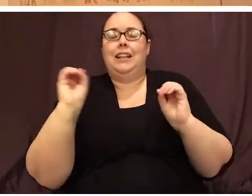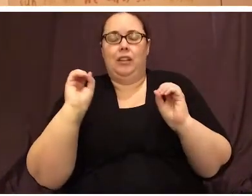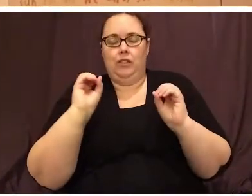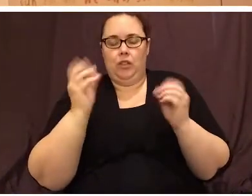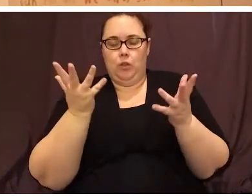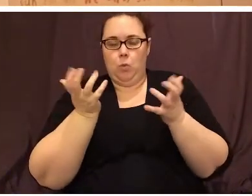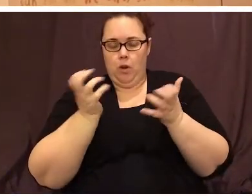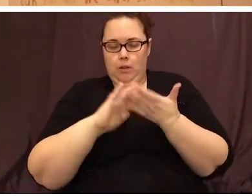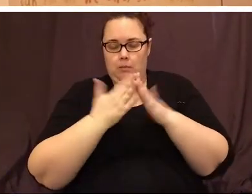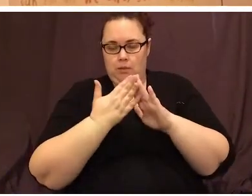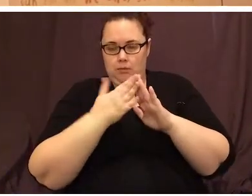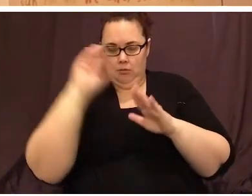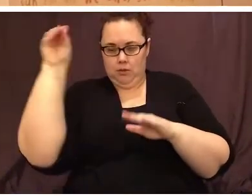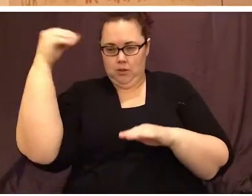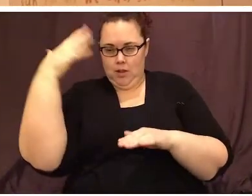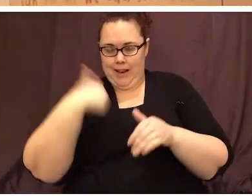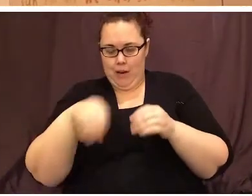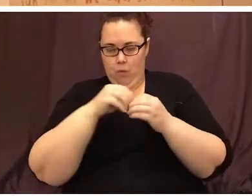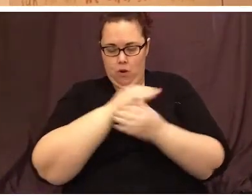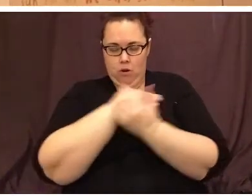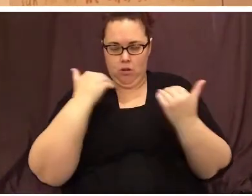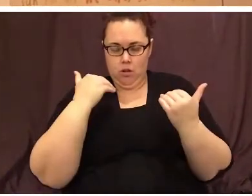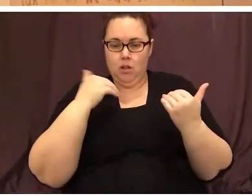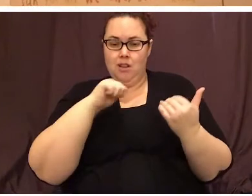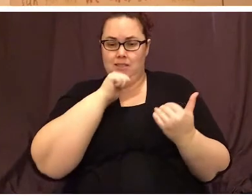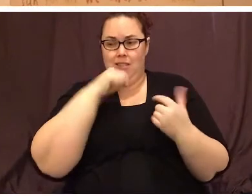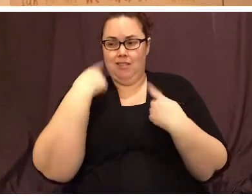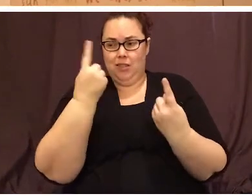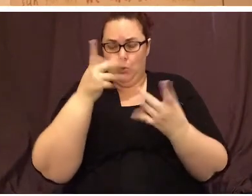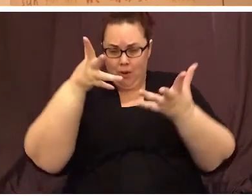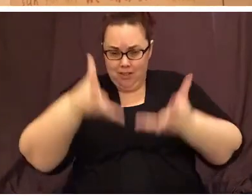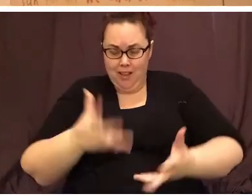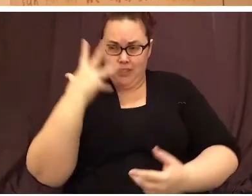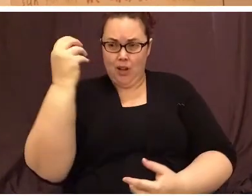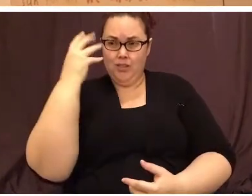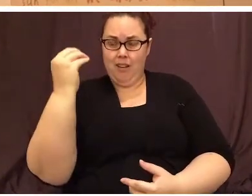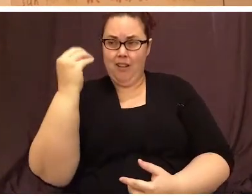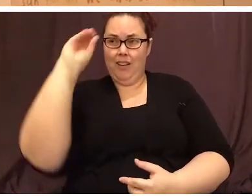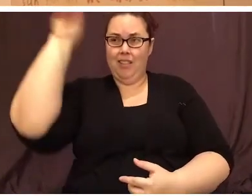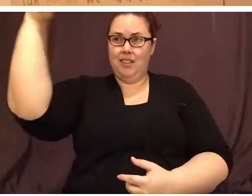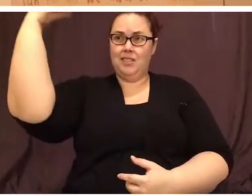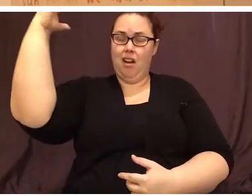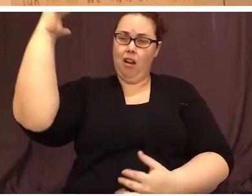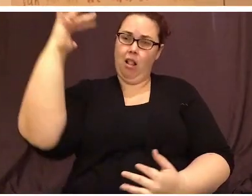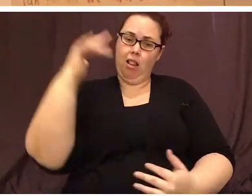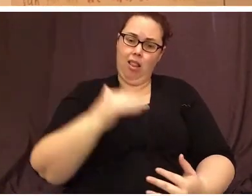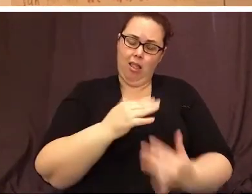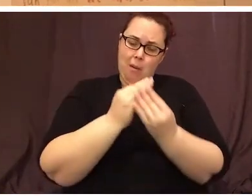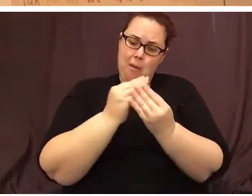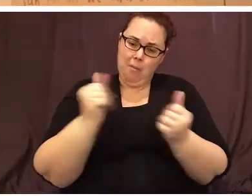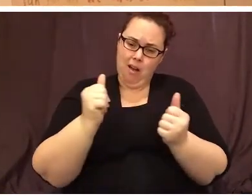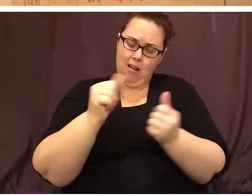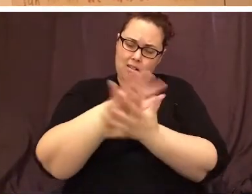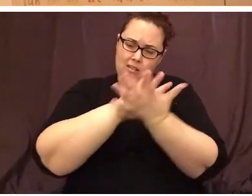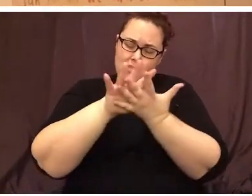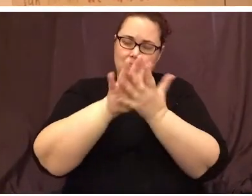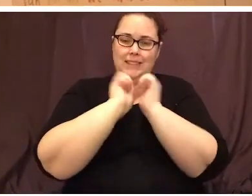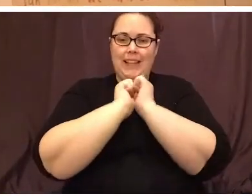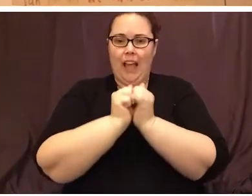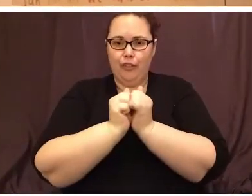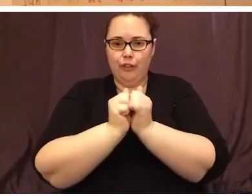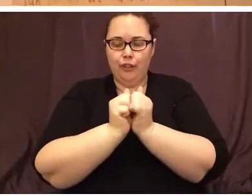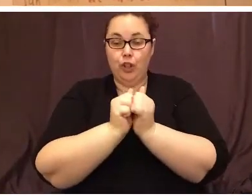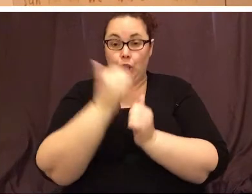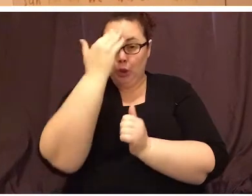color of the sun anymore. Not since we were left outside and the sun melted us together. You know the real